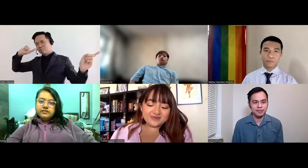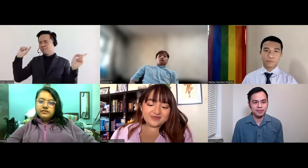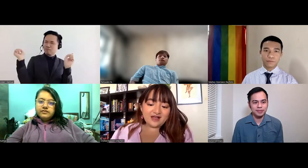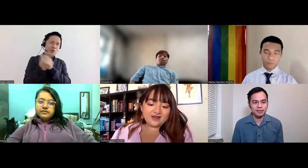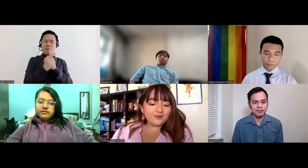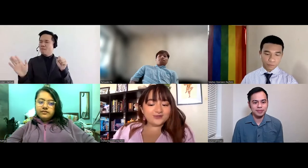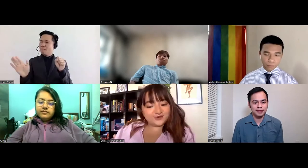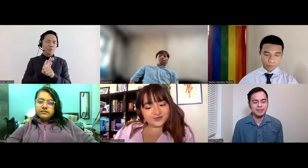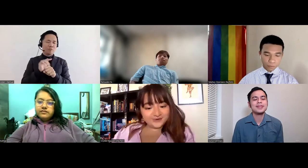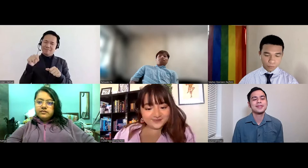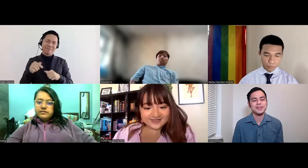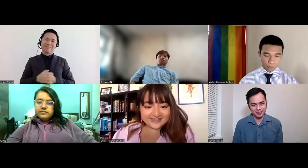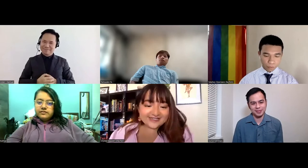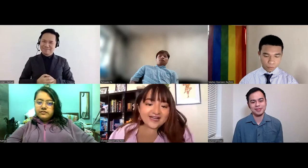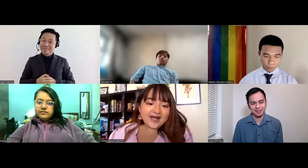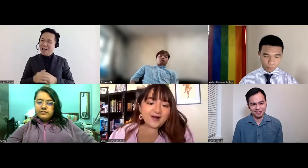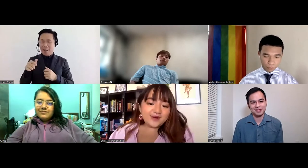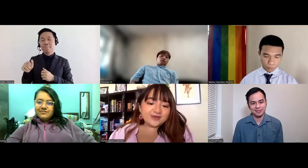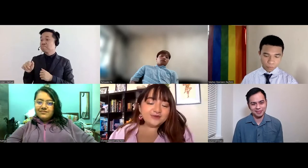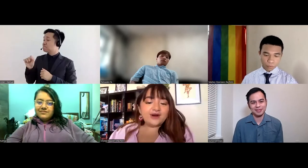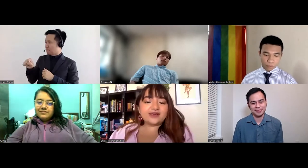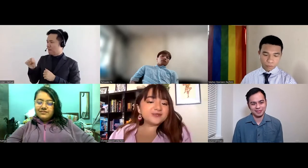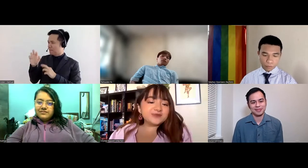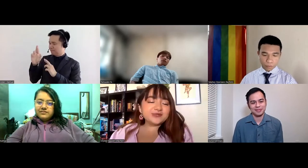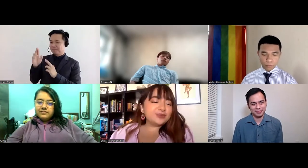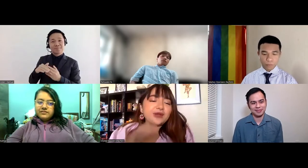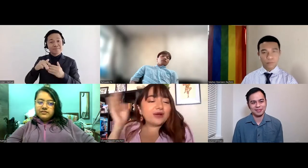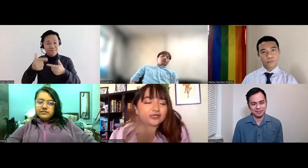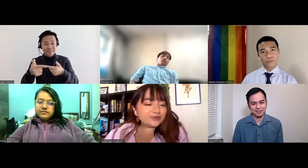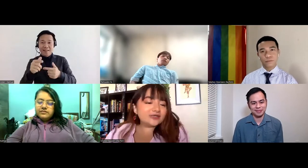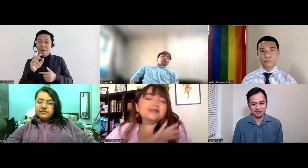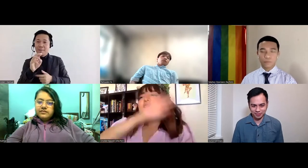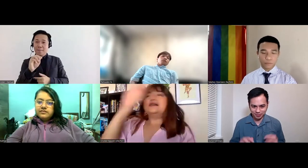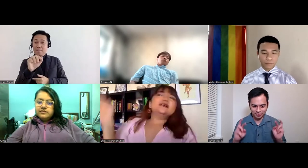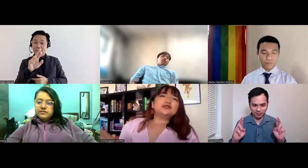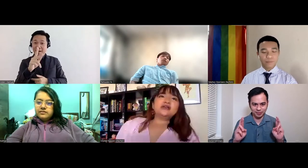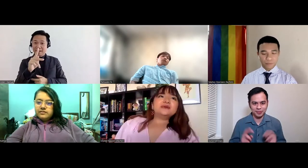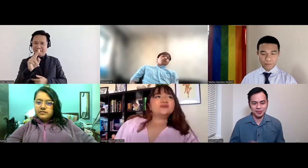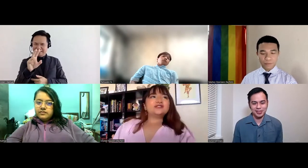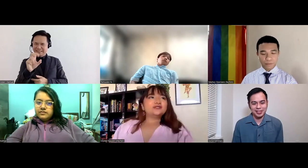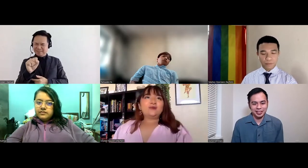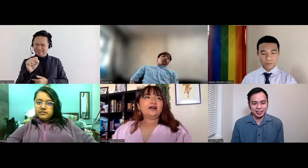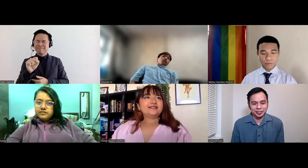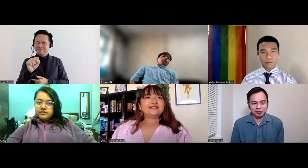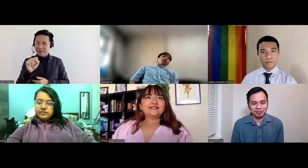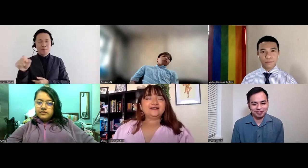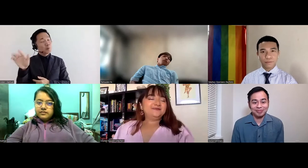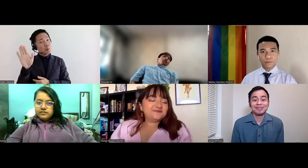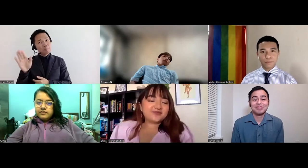Yeah, I hope so too. How about you, Marcus? This is a big question, but dream as much as you